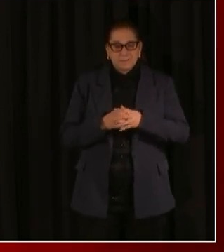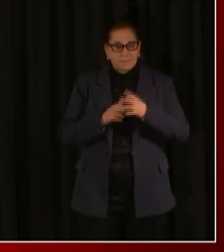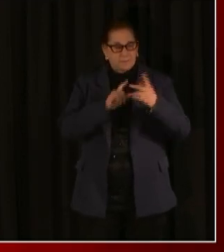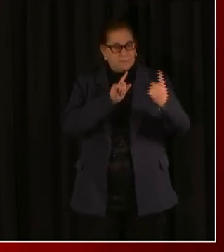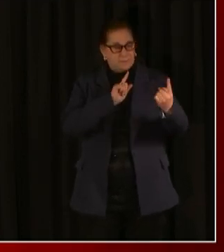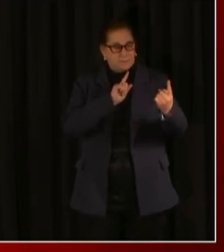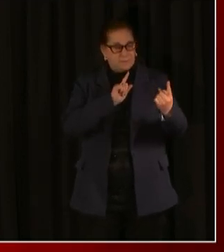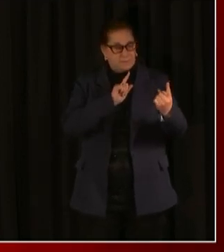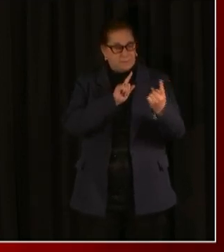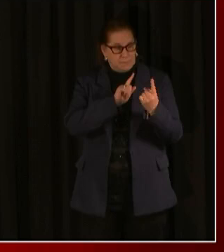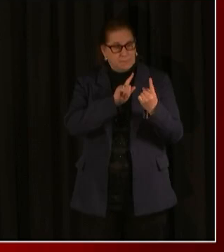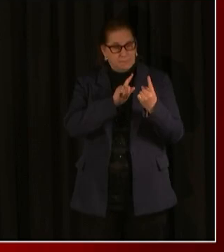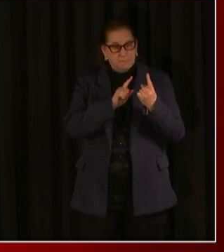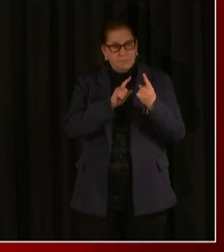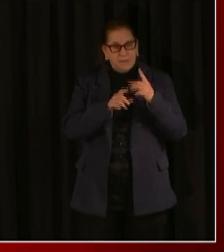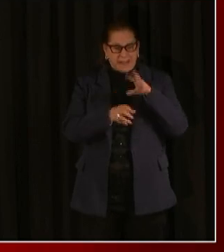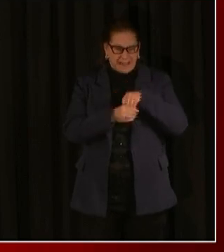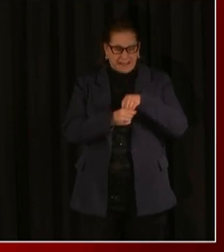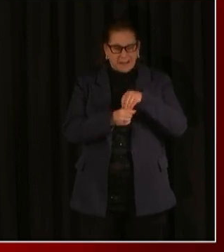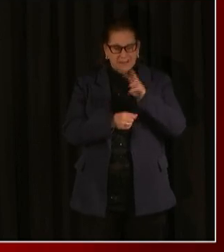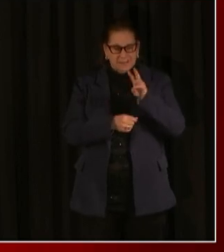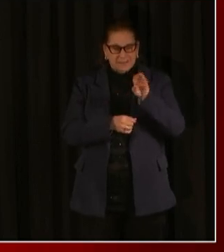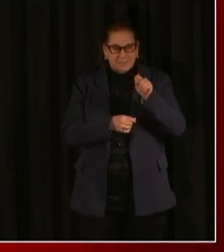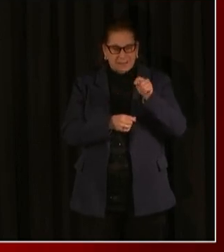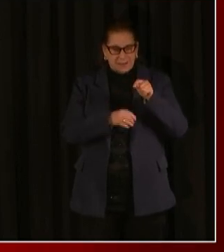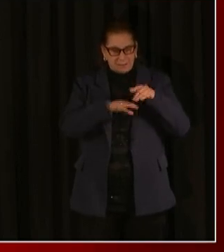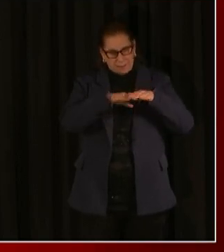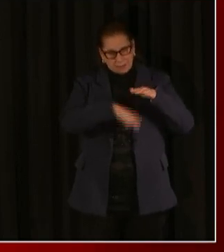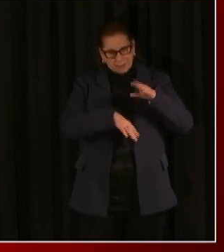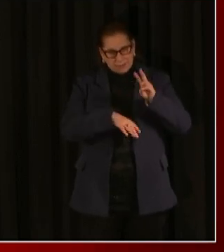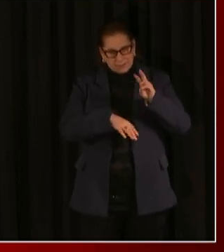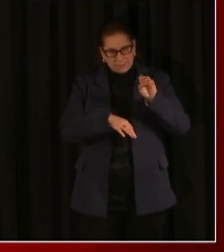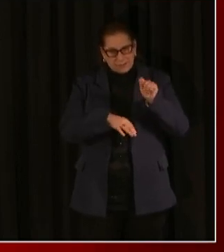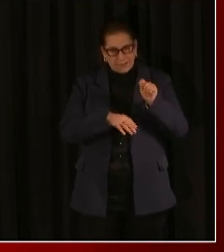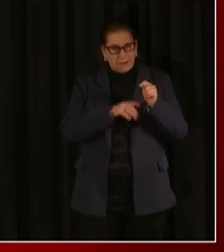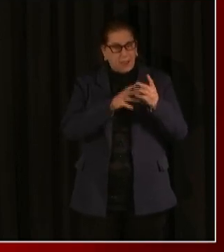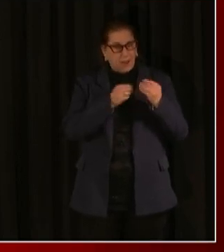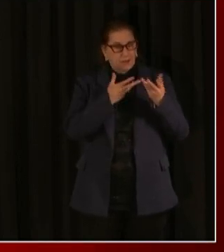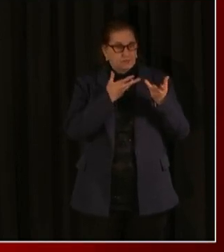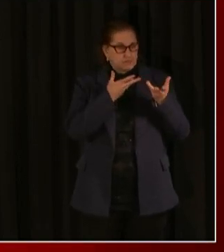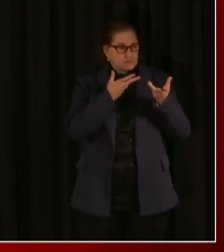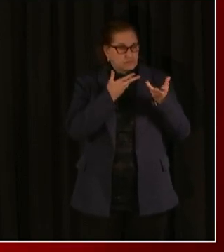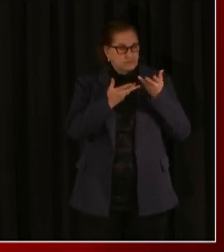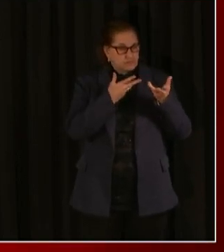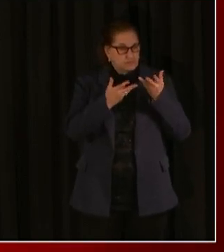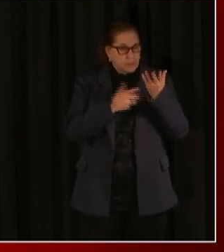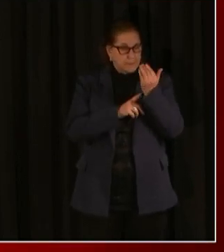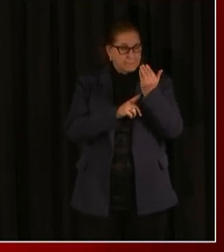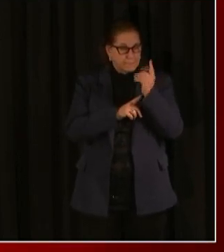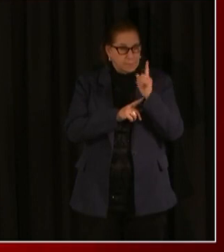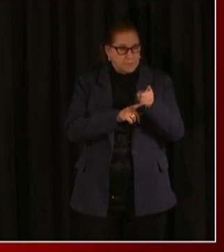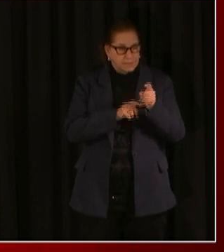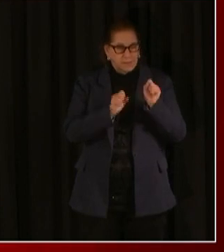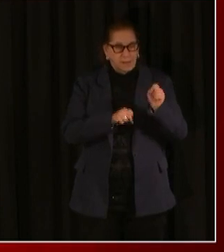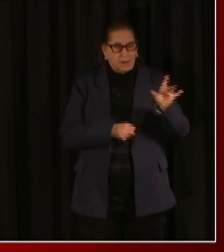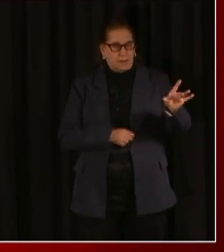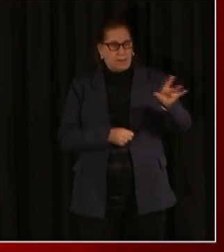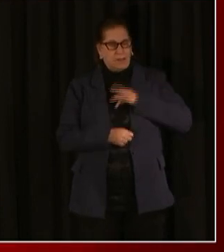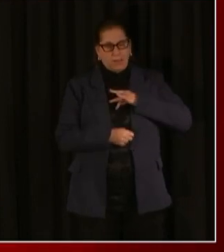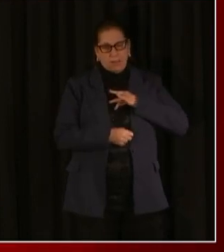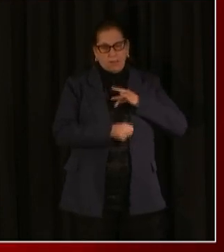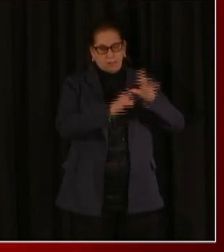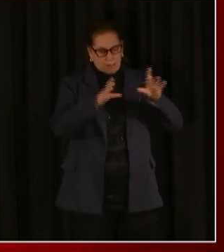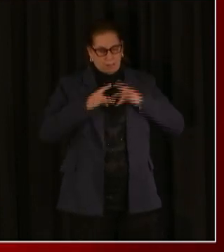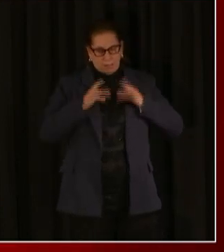over a 24-hour period. It spreads through respiratory droplets when someone coughs or sneezes. Spread COVID